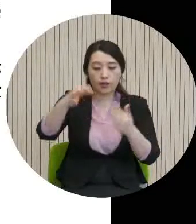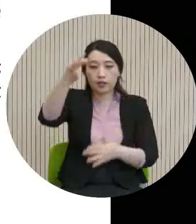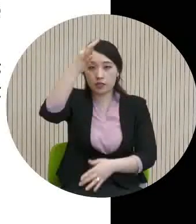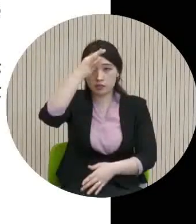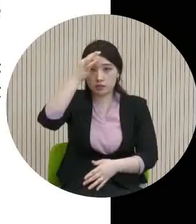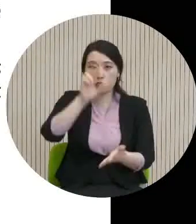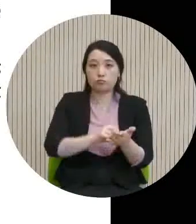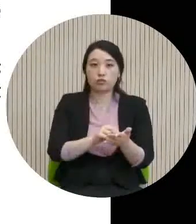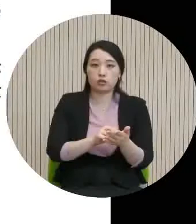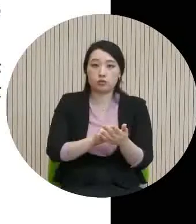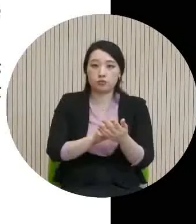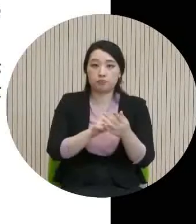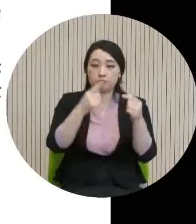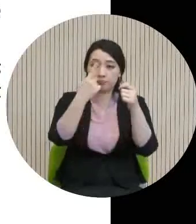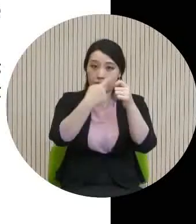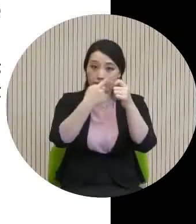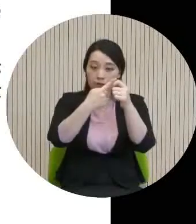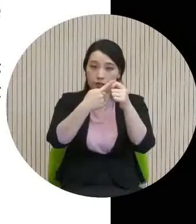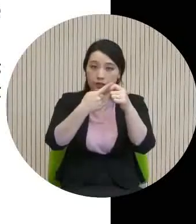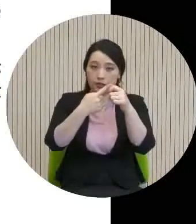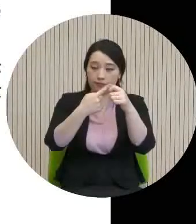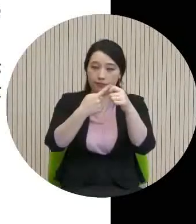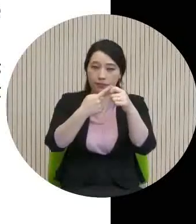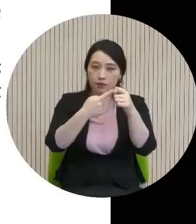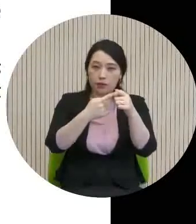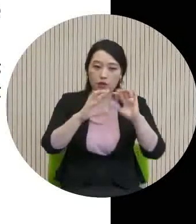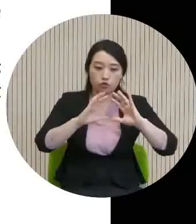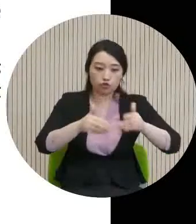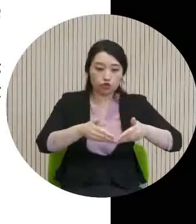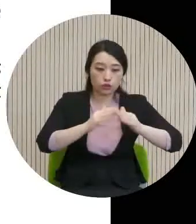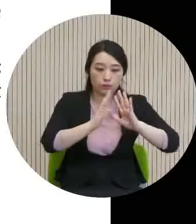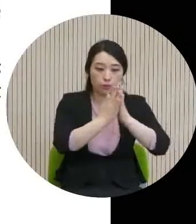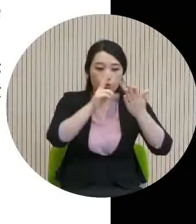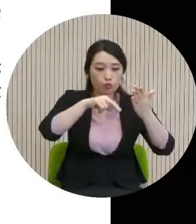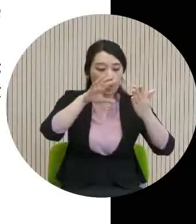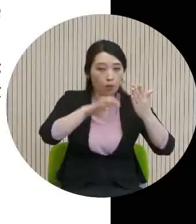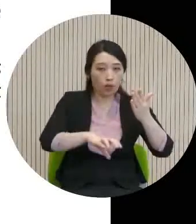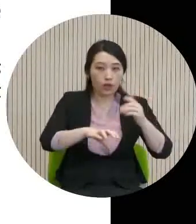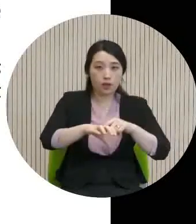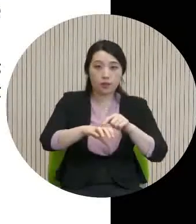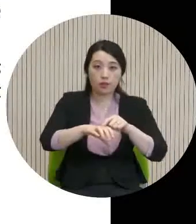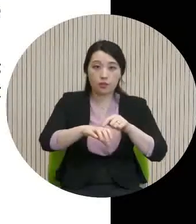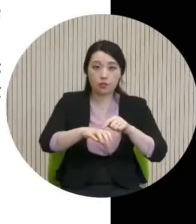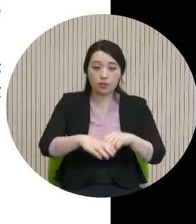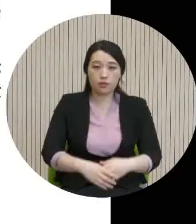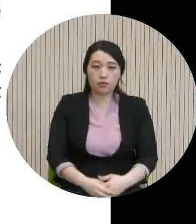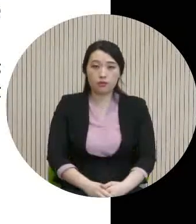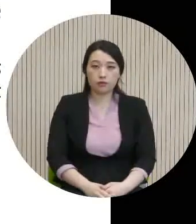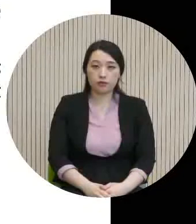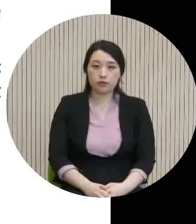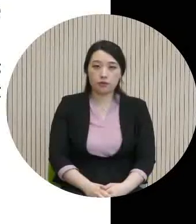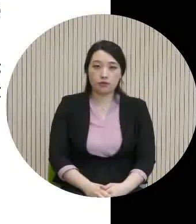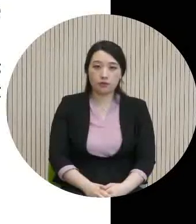the library function of a national library that receives legal deposits